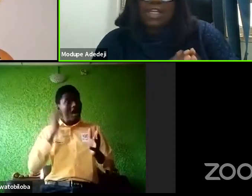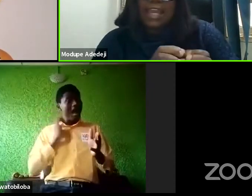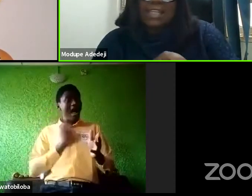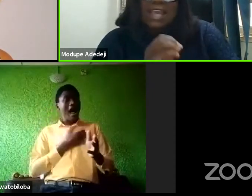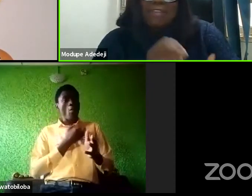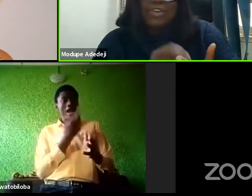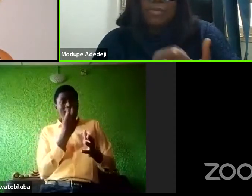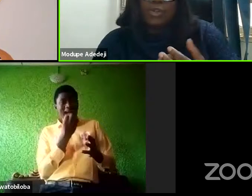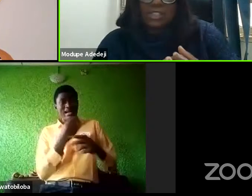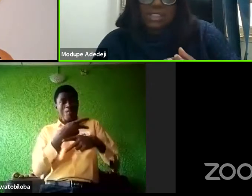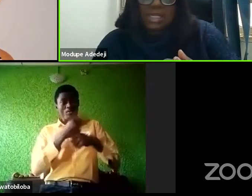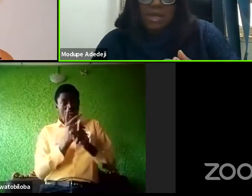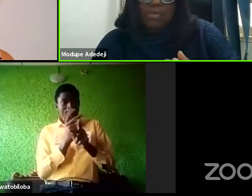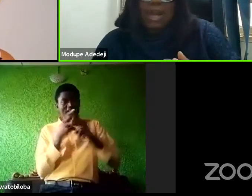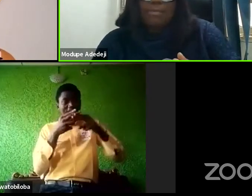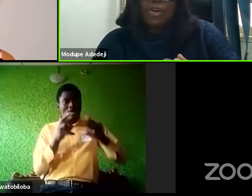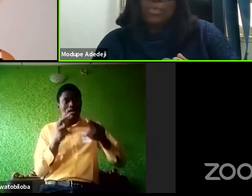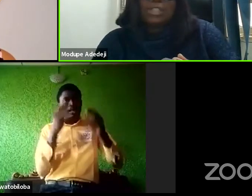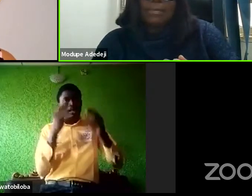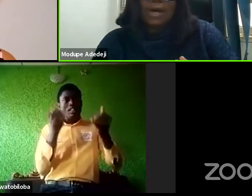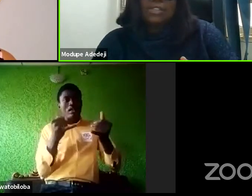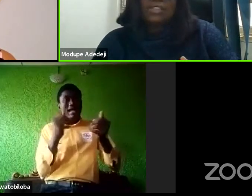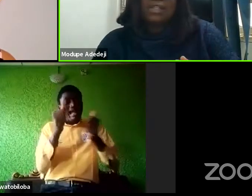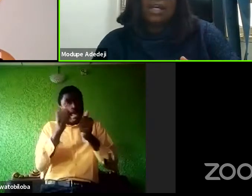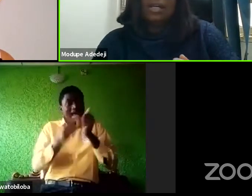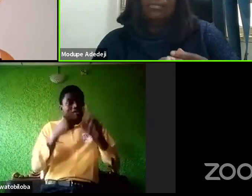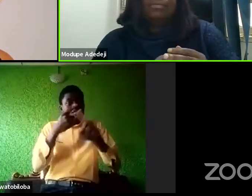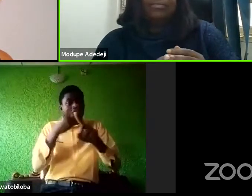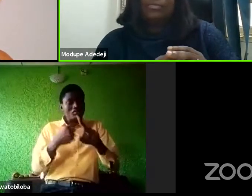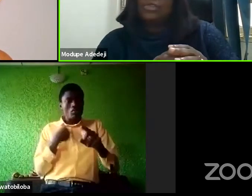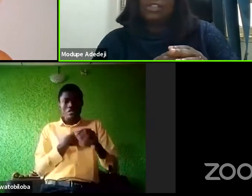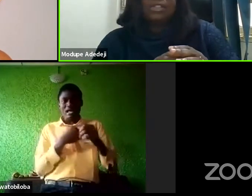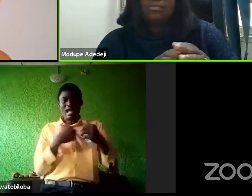to 500 eggs every month. We are born with about